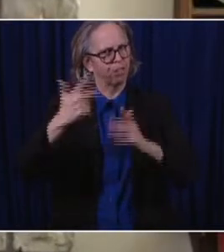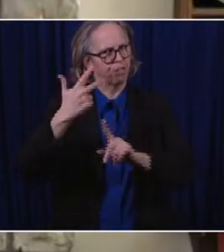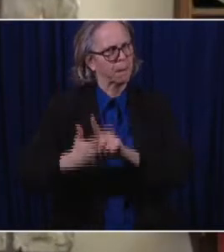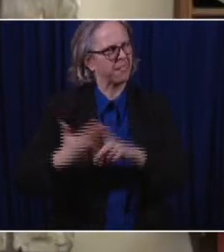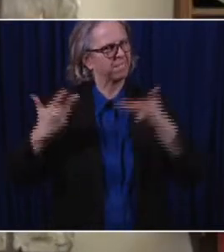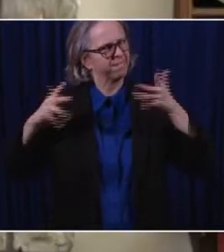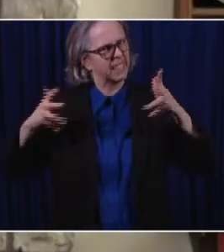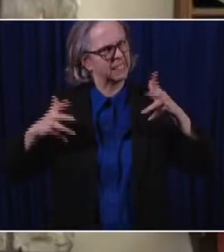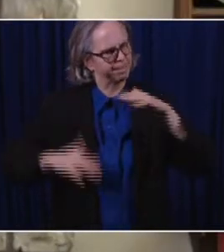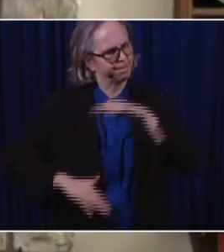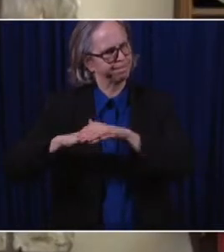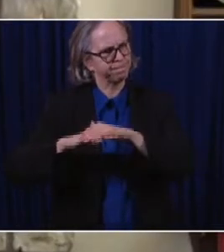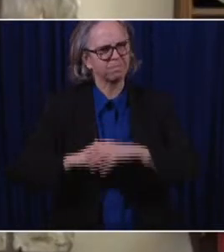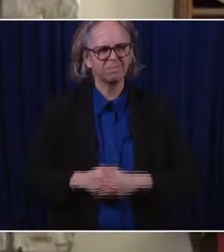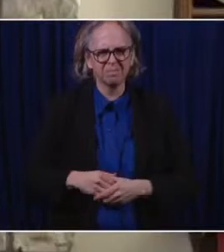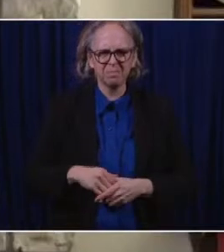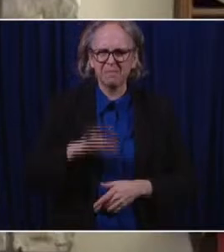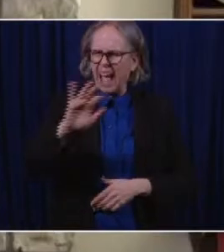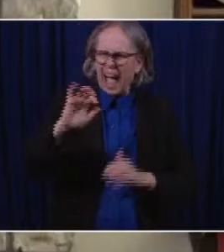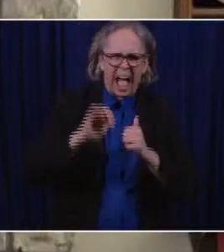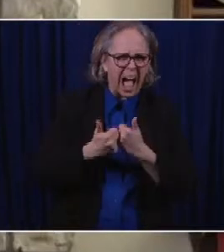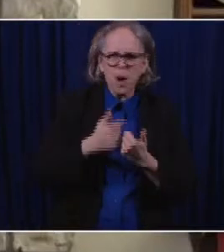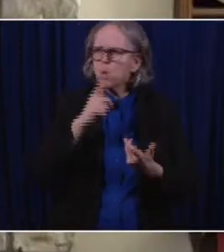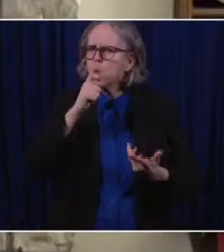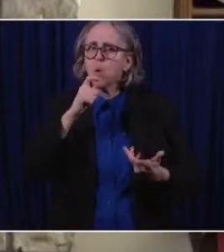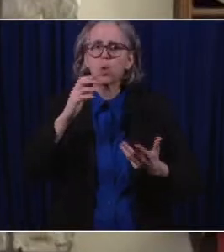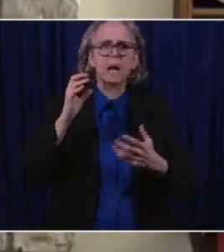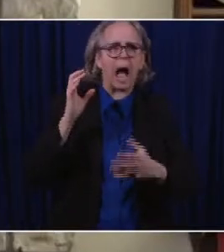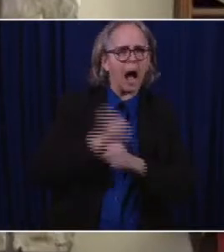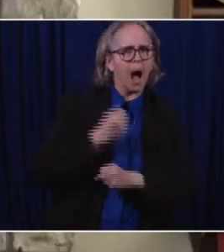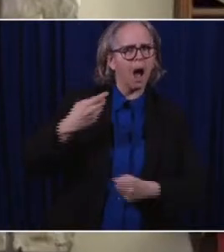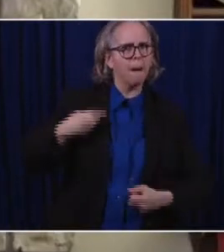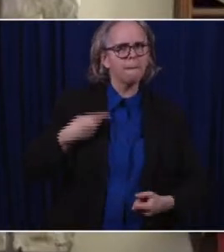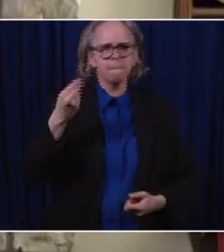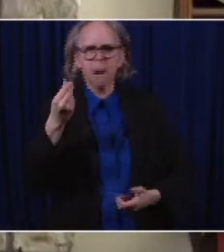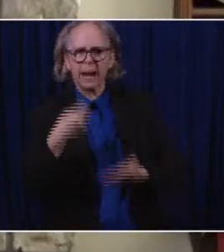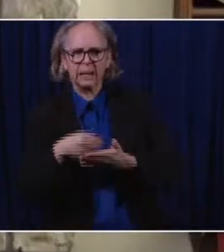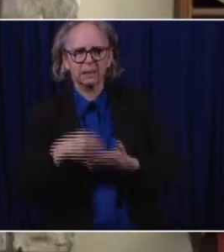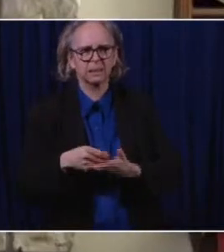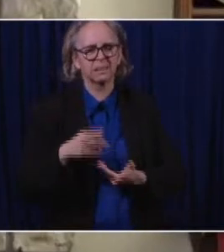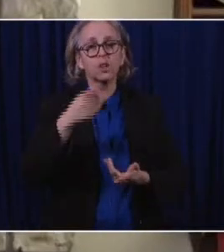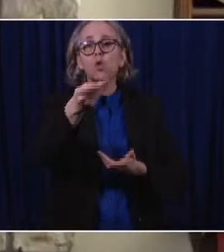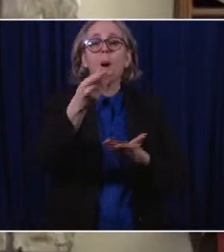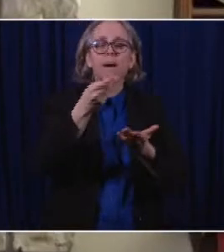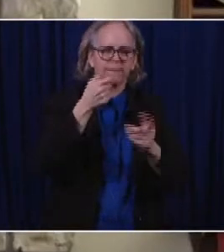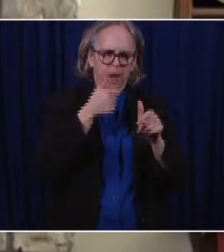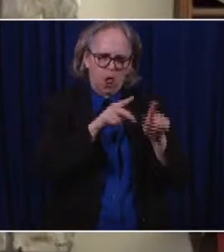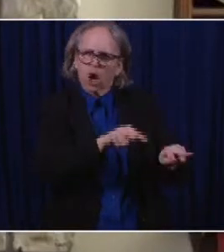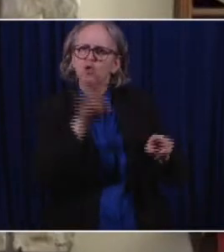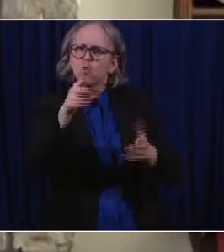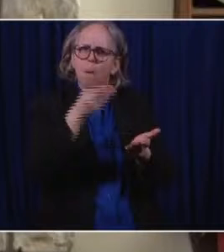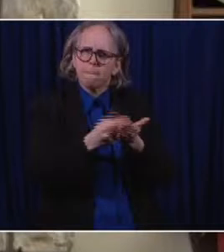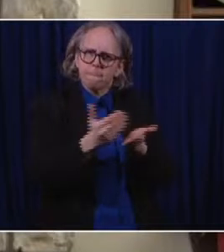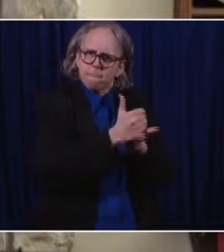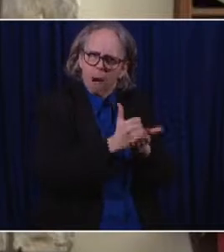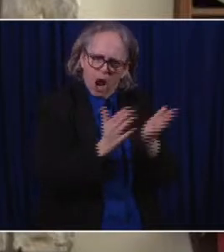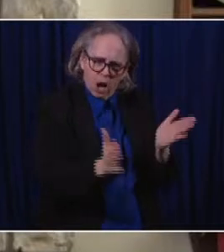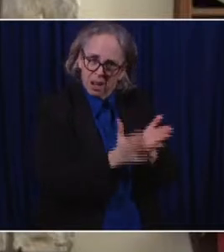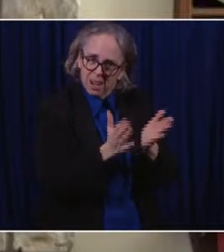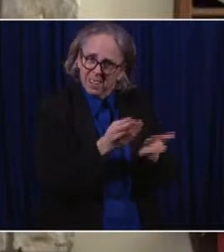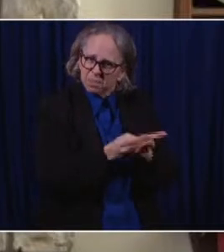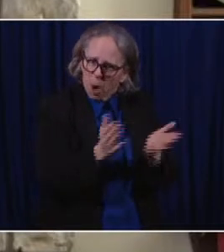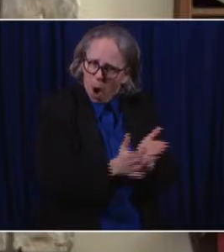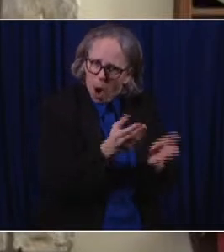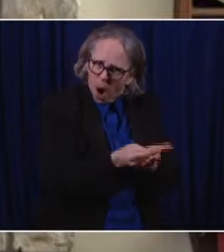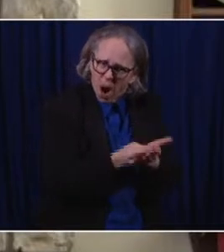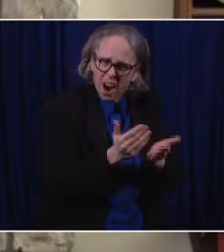households must, 1, be at or below 80% of their county's area median income. This varies by county and